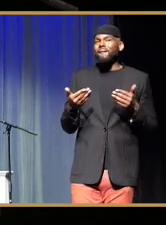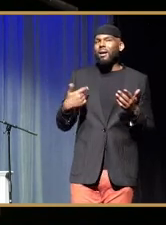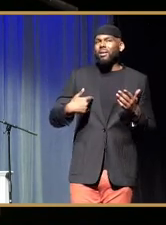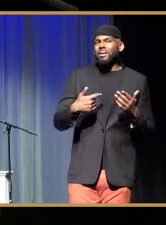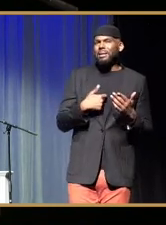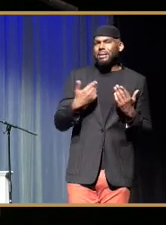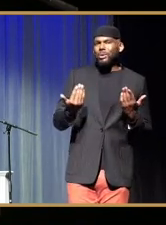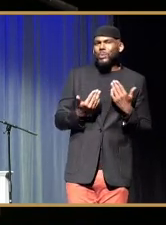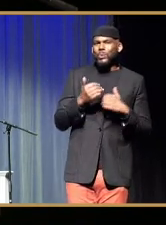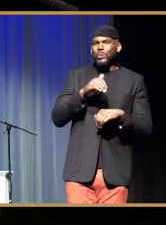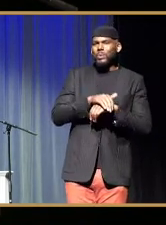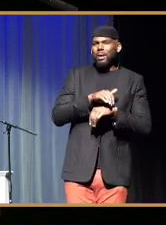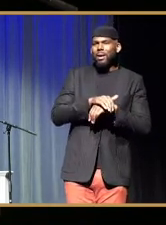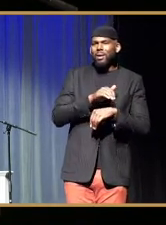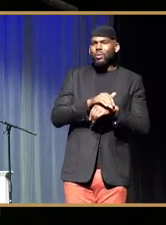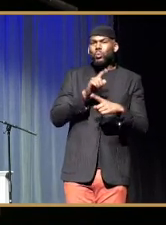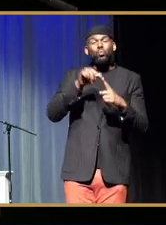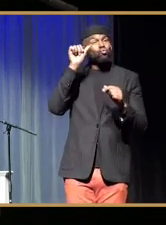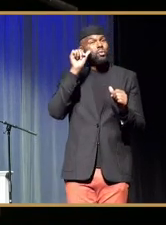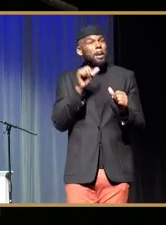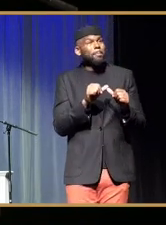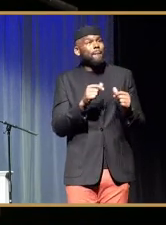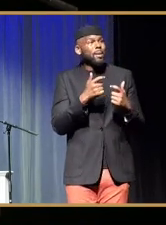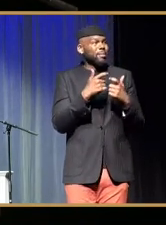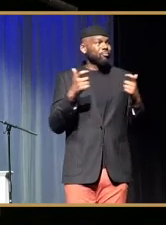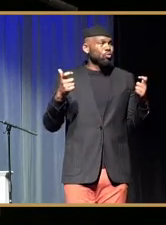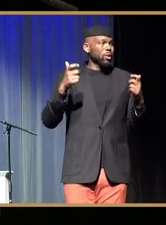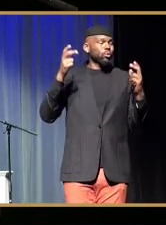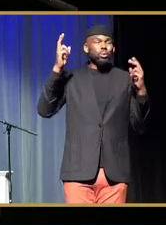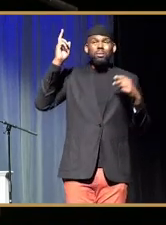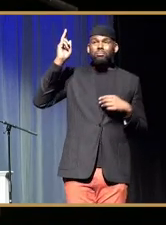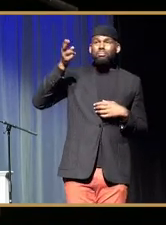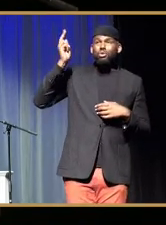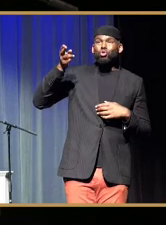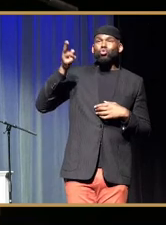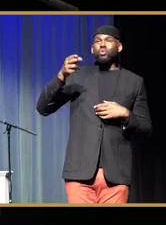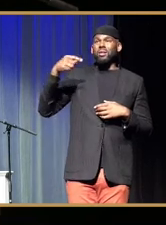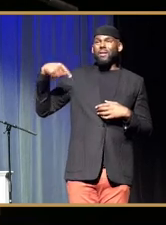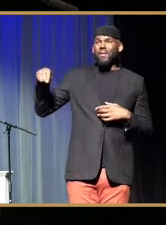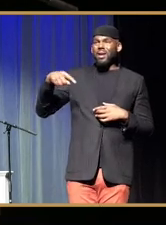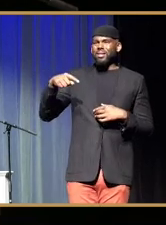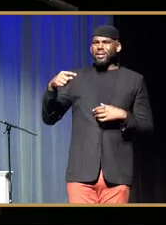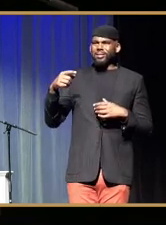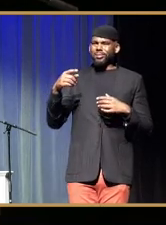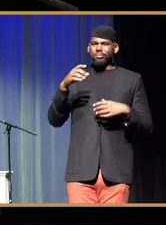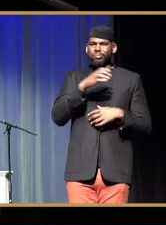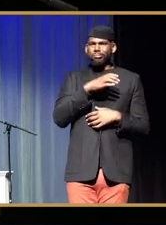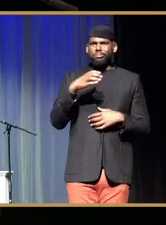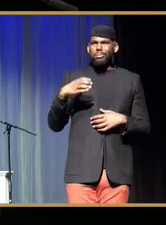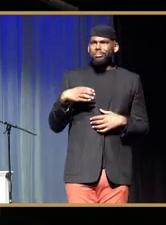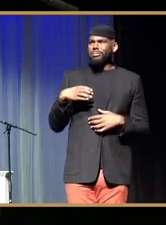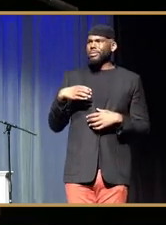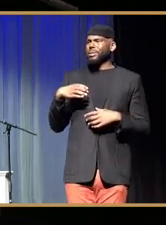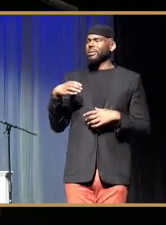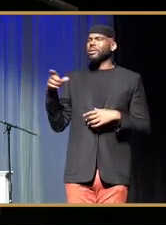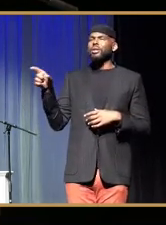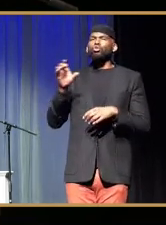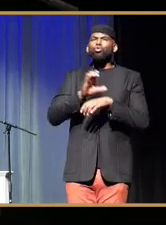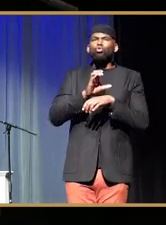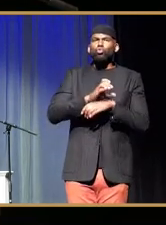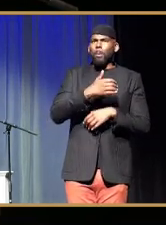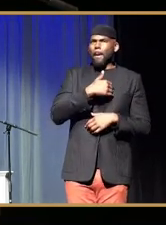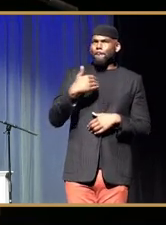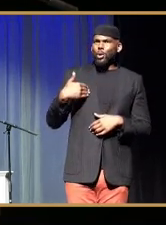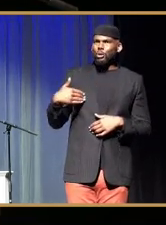us here tonight to remember the great legacy of these great pulpiteers, prophets, and activists, because